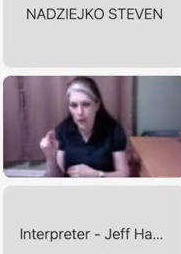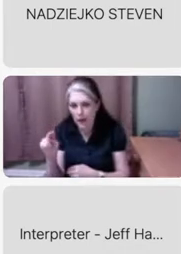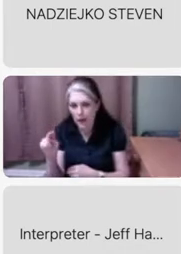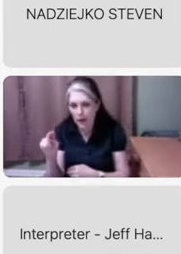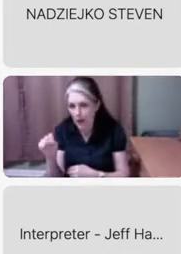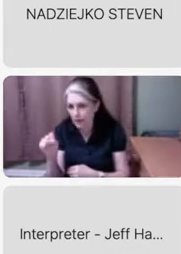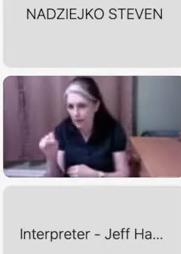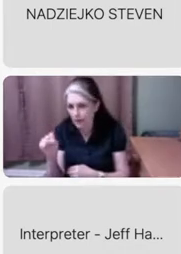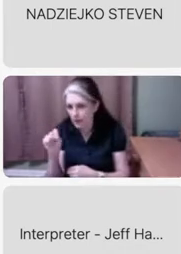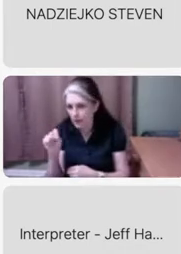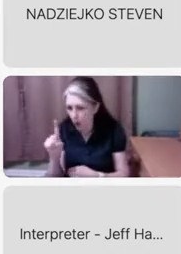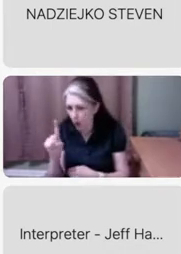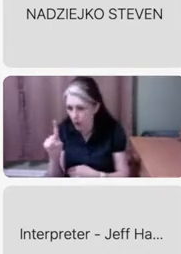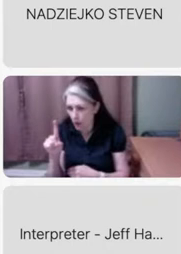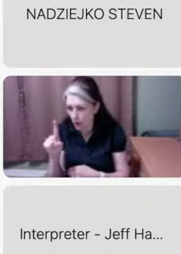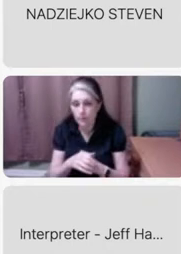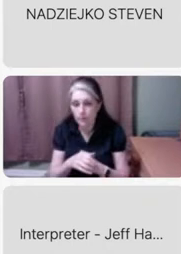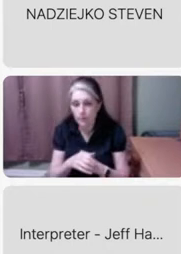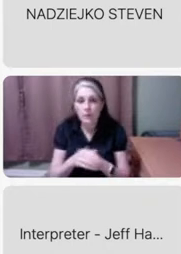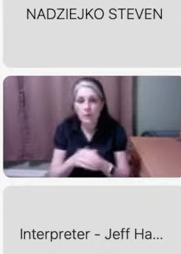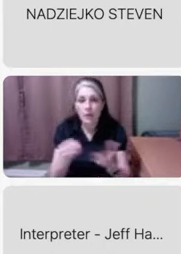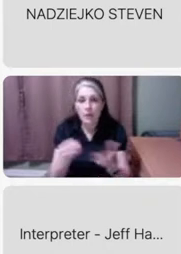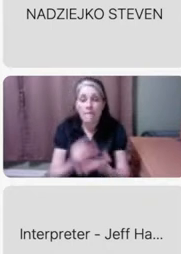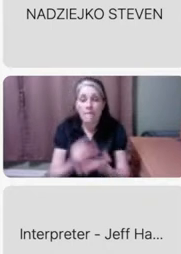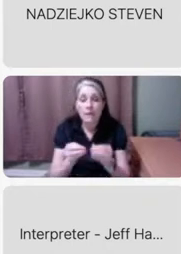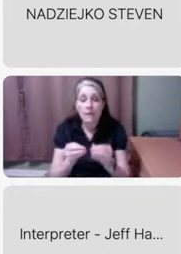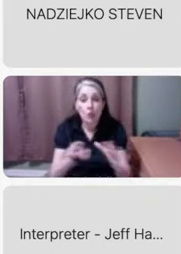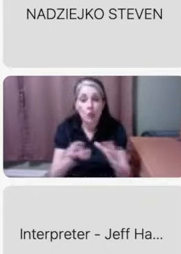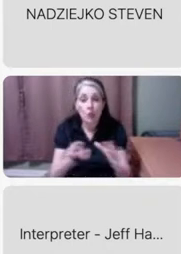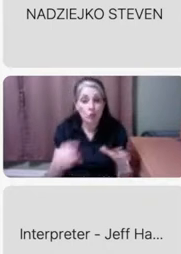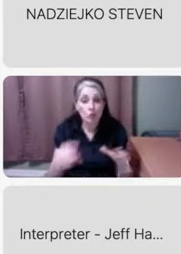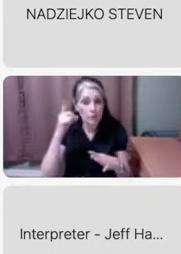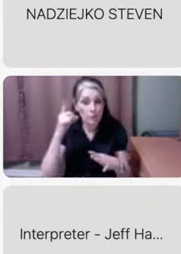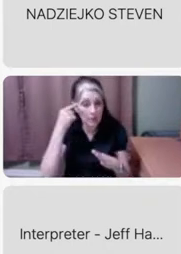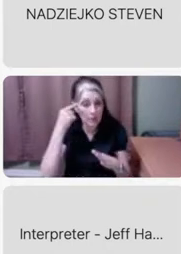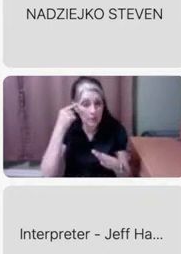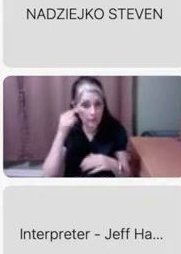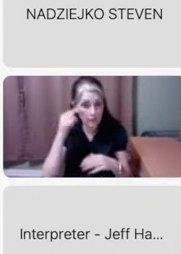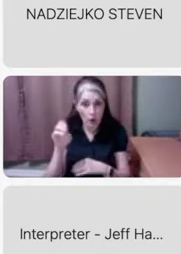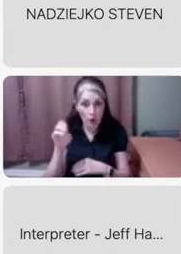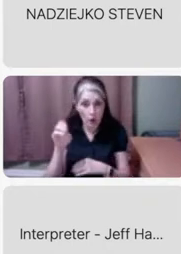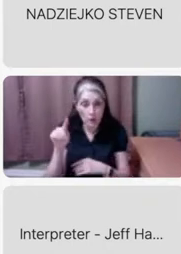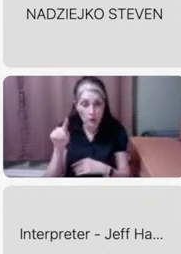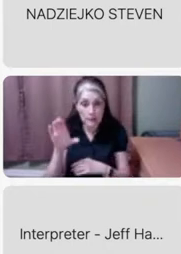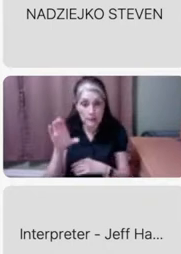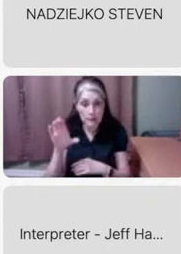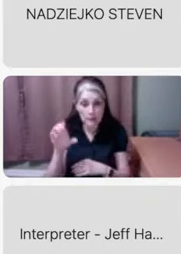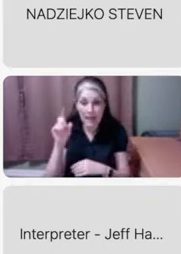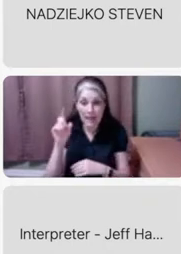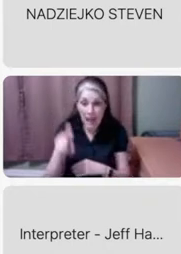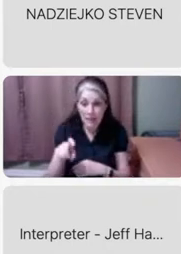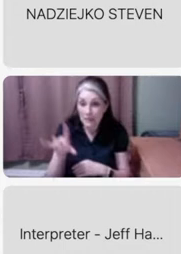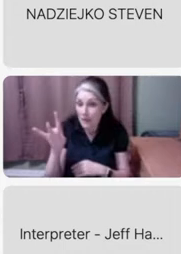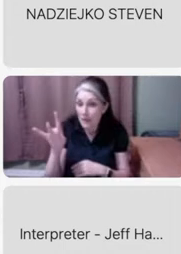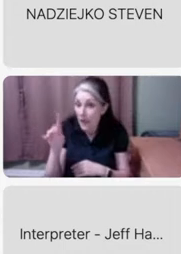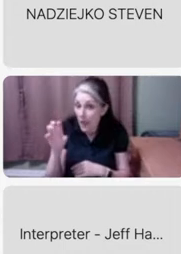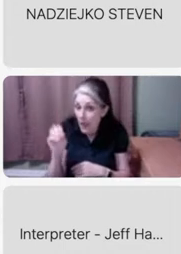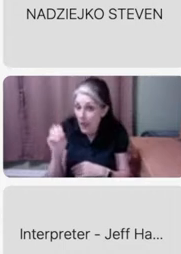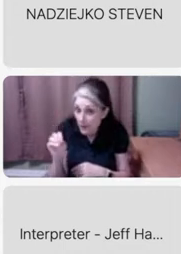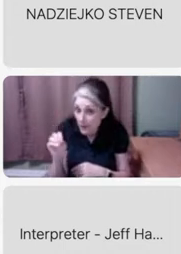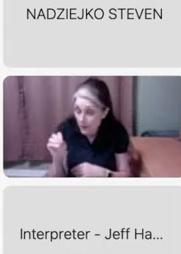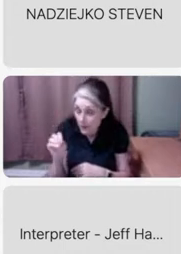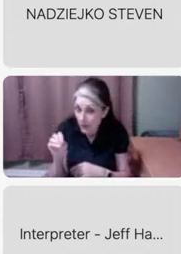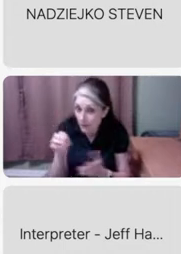lose our funding from the government for rotc there has to be 80 students in that